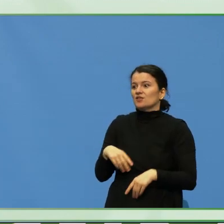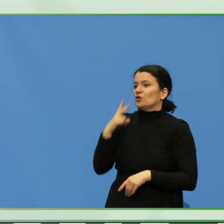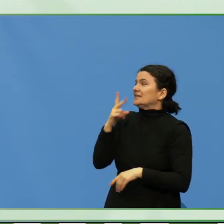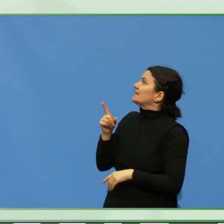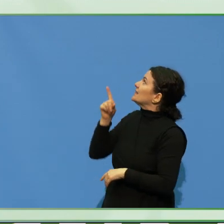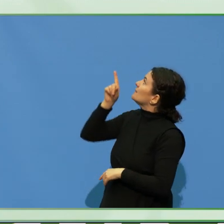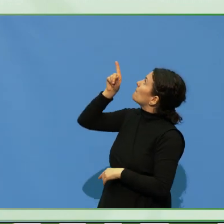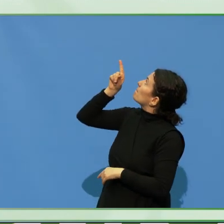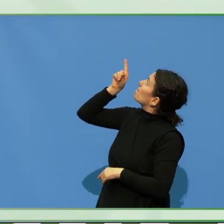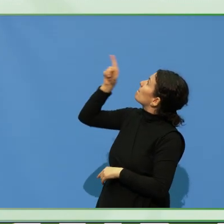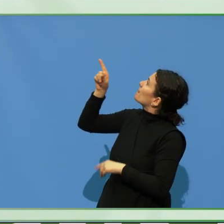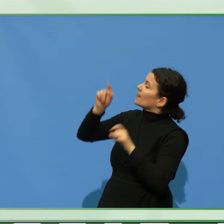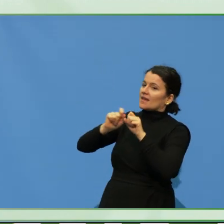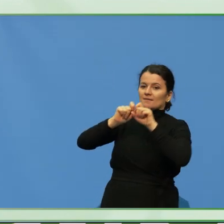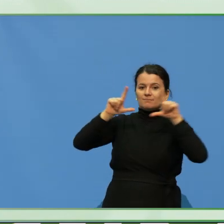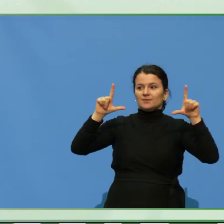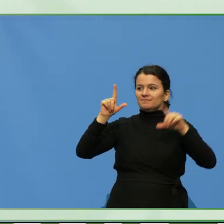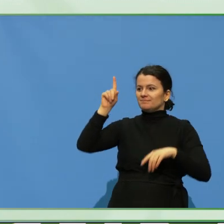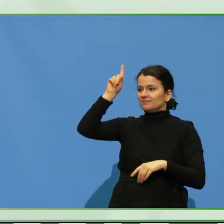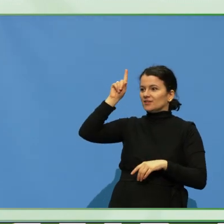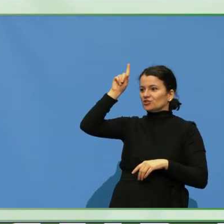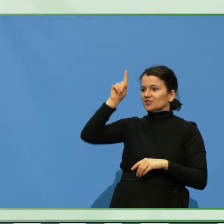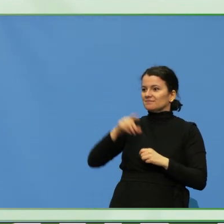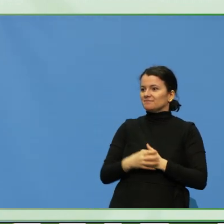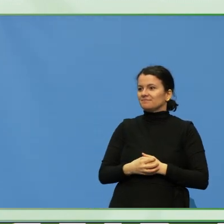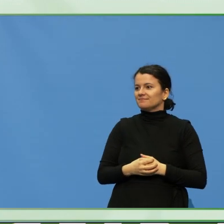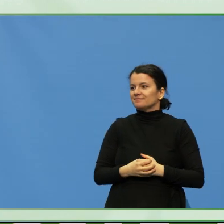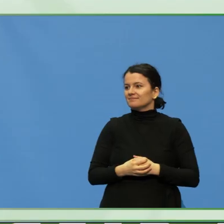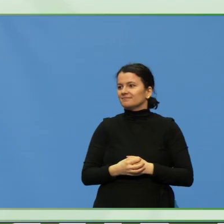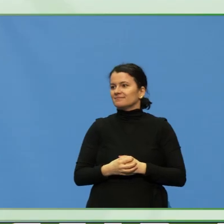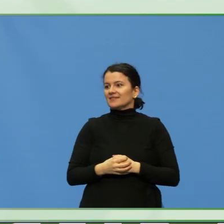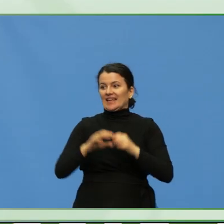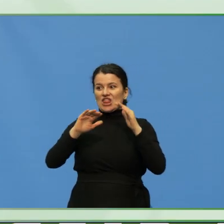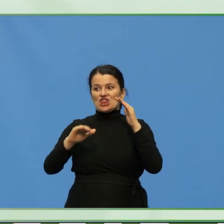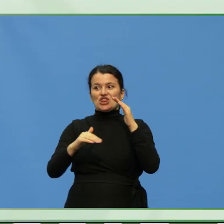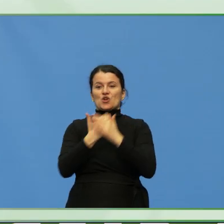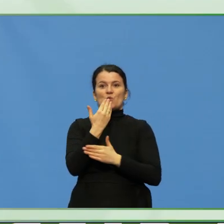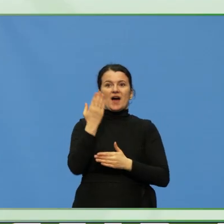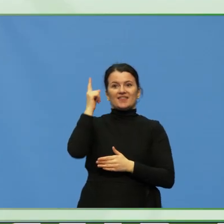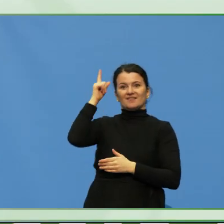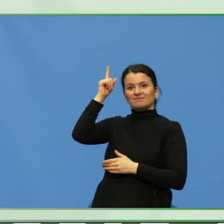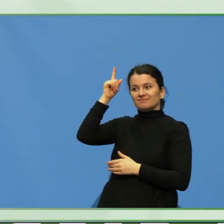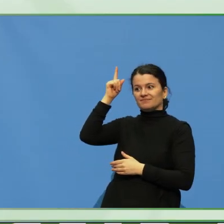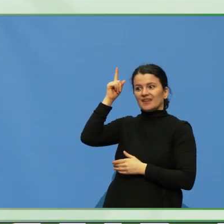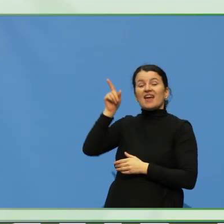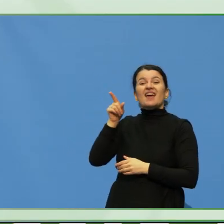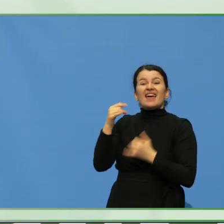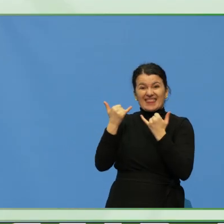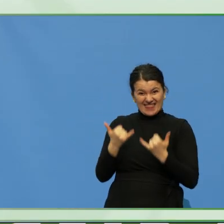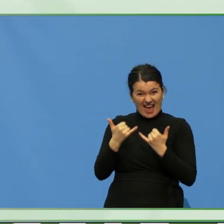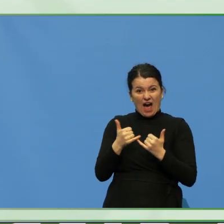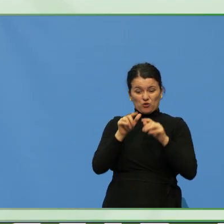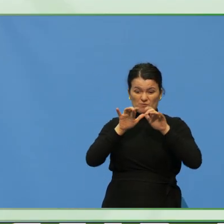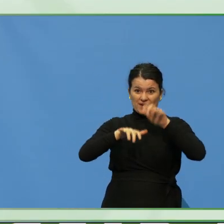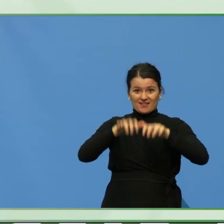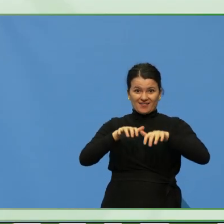left is the new prompt. It's the new prompt. This is exactly the same prompt that Sinead put in actually it